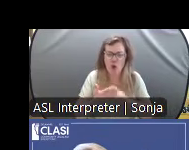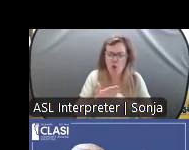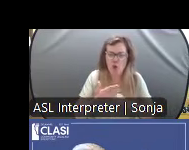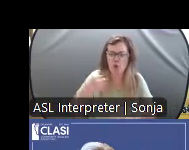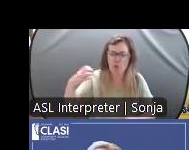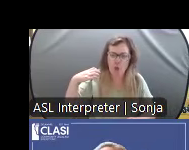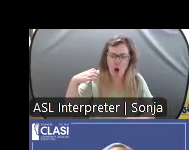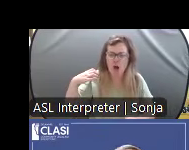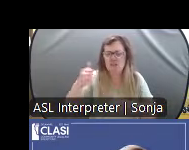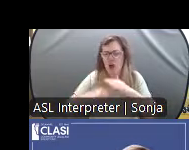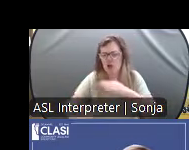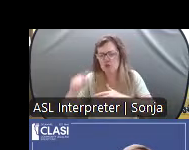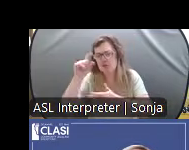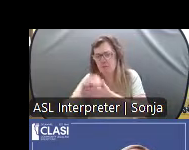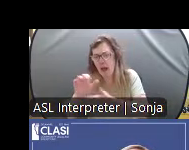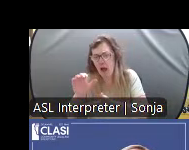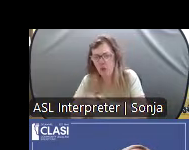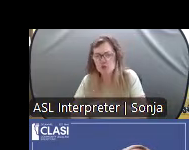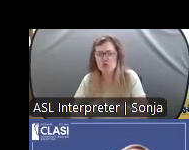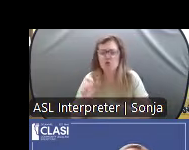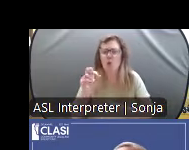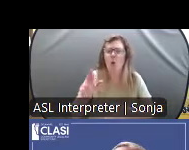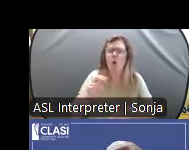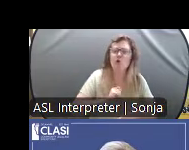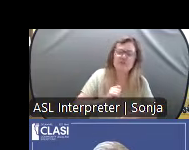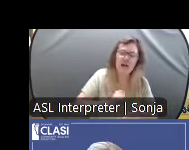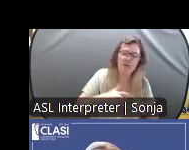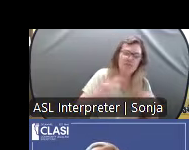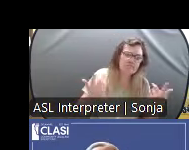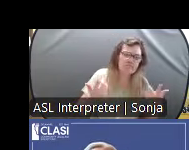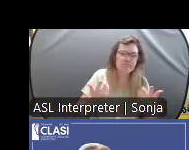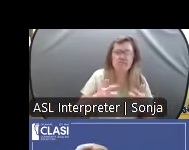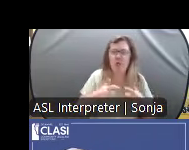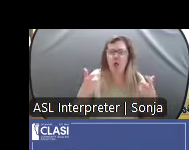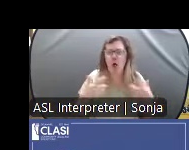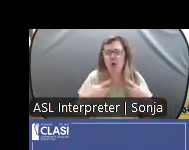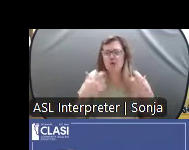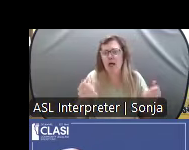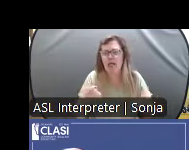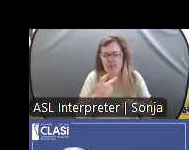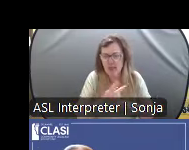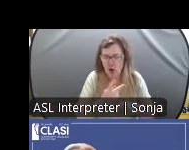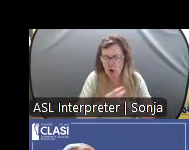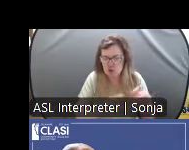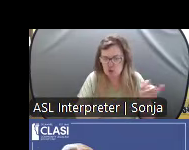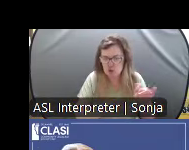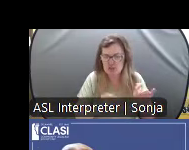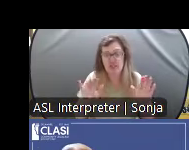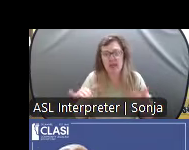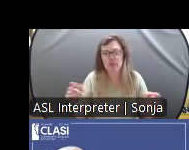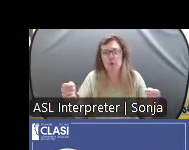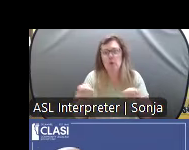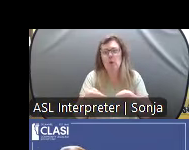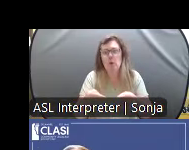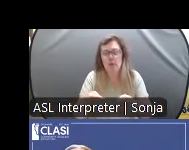spouse's plan through their employer, so long as the person is working, then you meet this narrow exception that